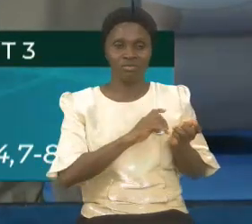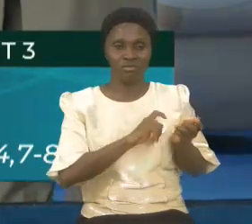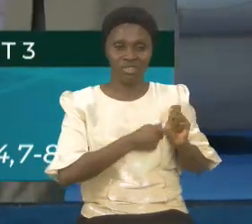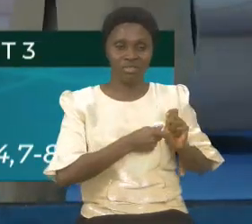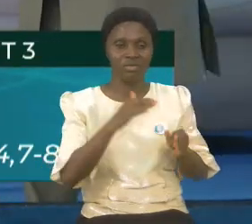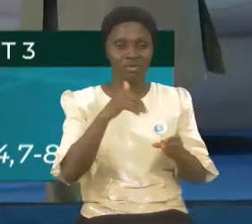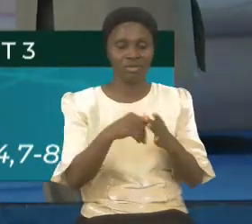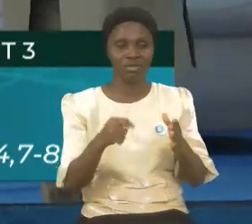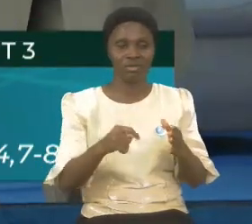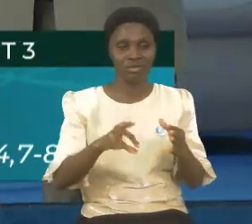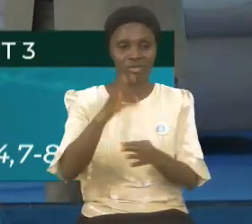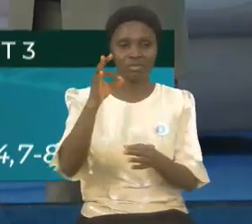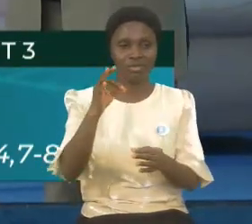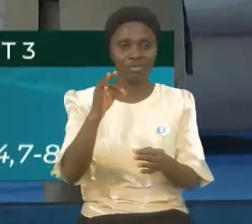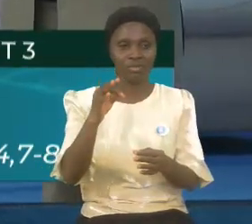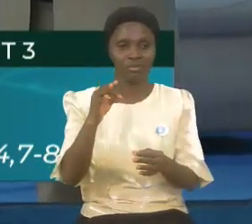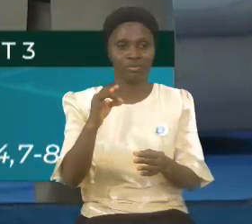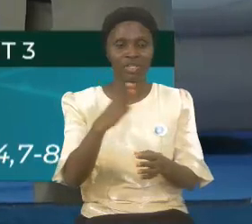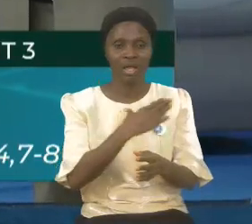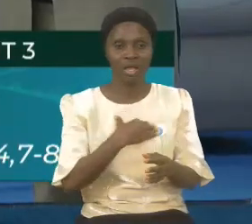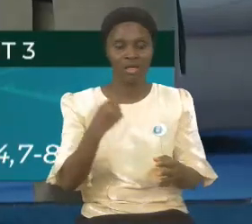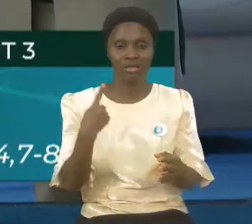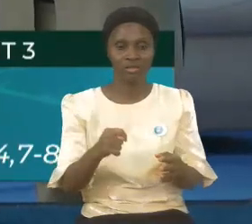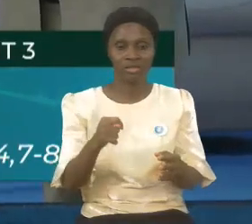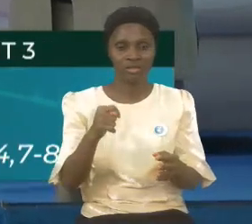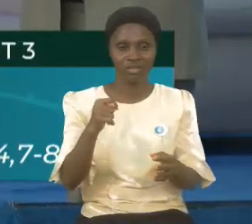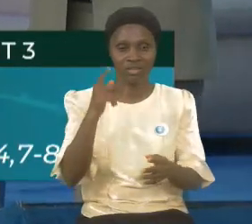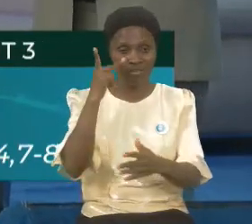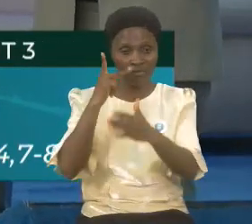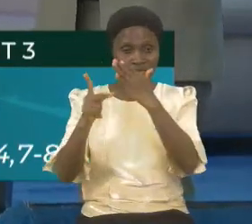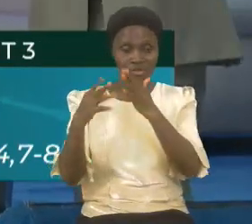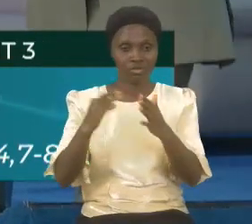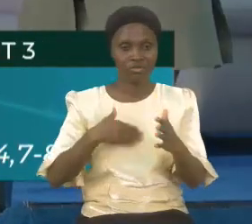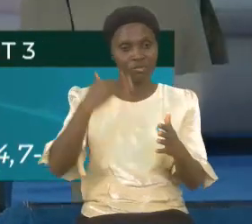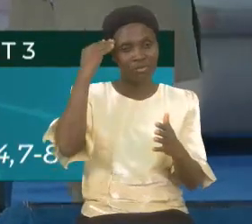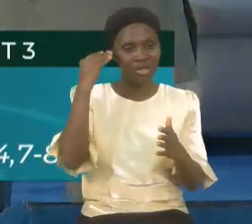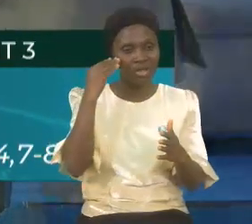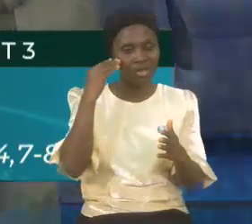midst of my body, and the visions of my head troubled me.